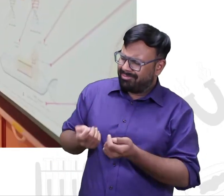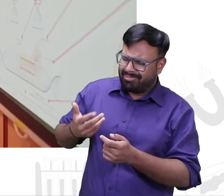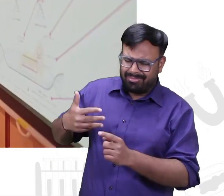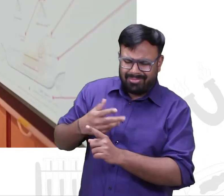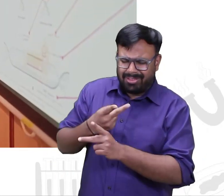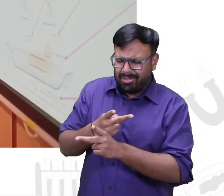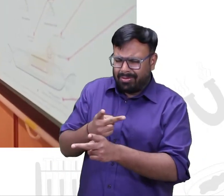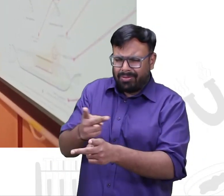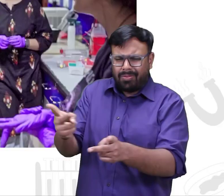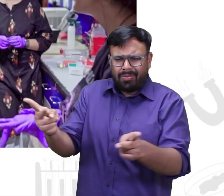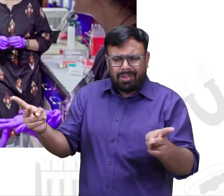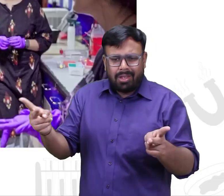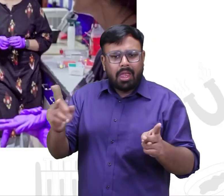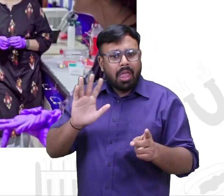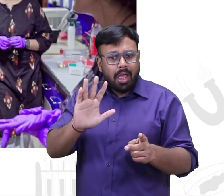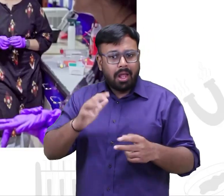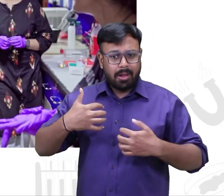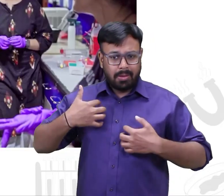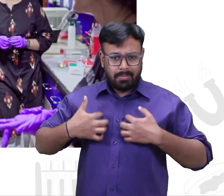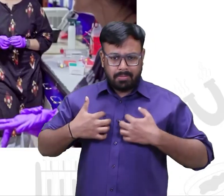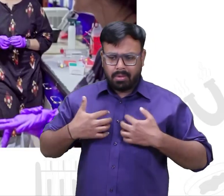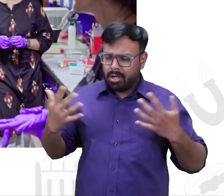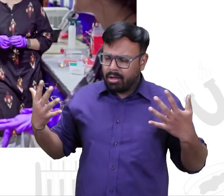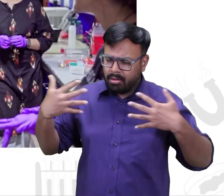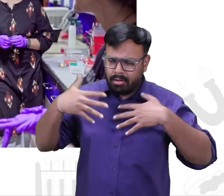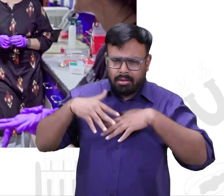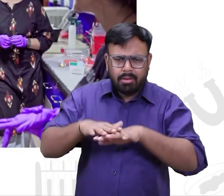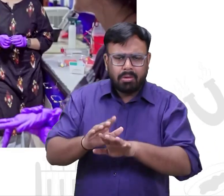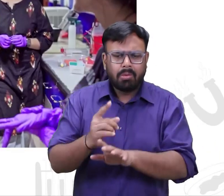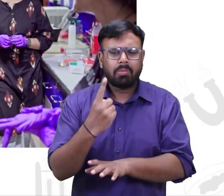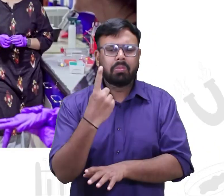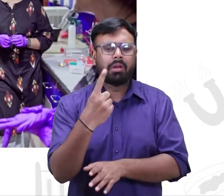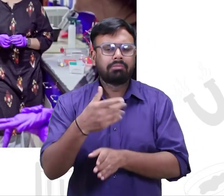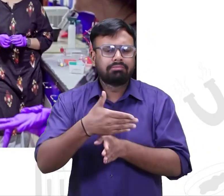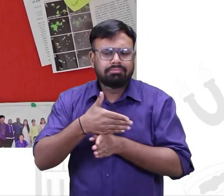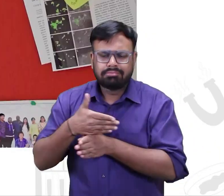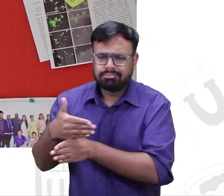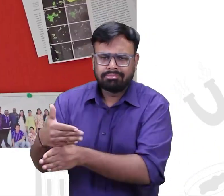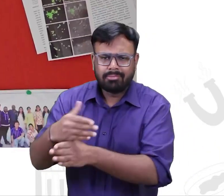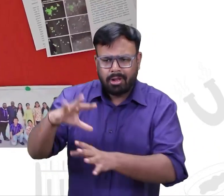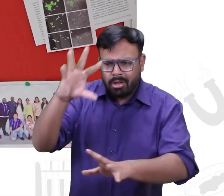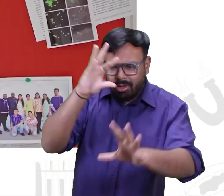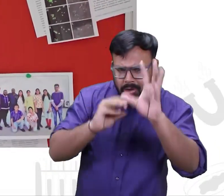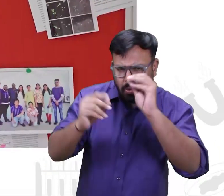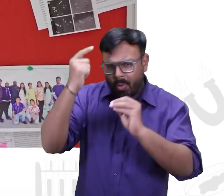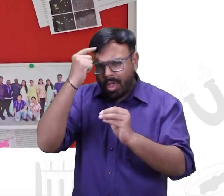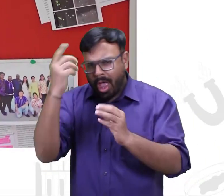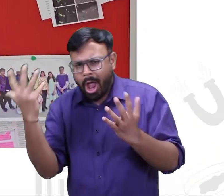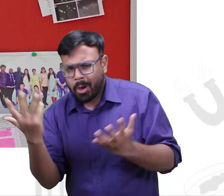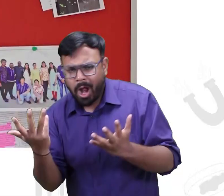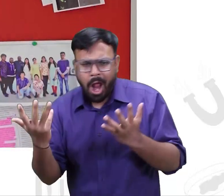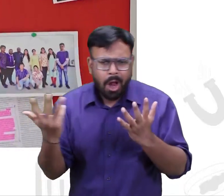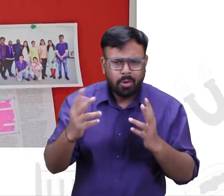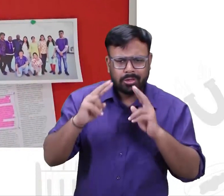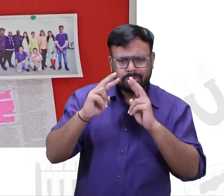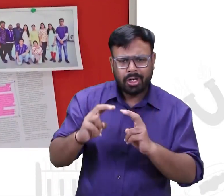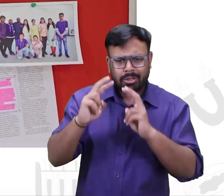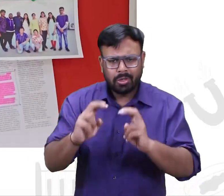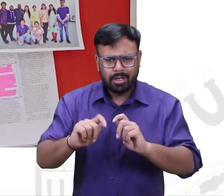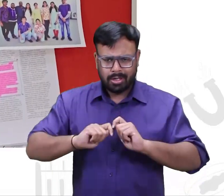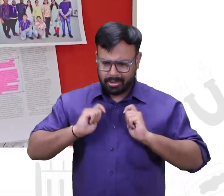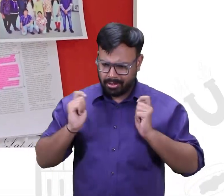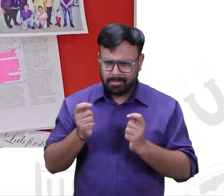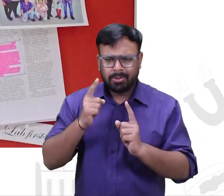associates, decitees. We all come from different backgrounds and levels of experience, but we share one thing in common. We're all